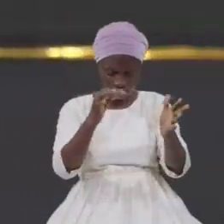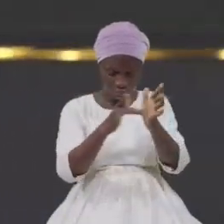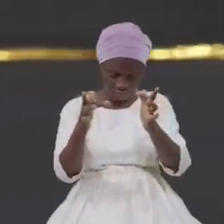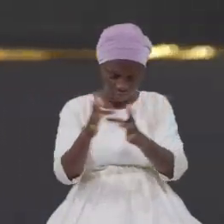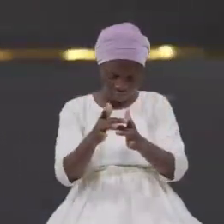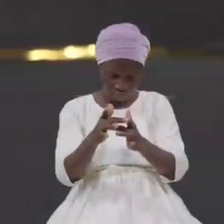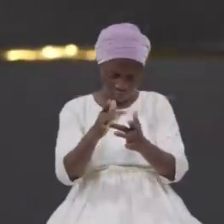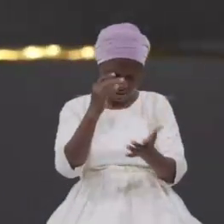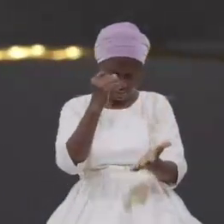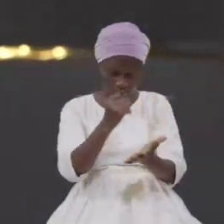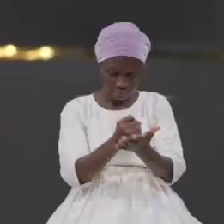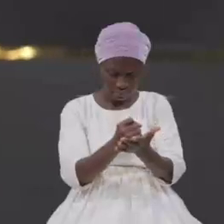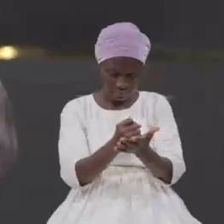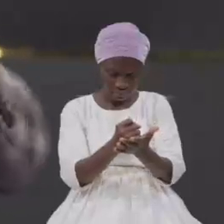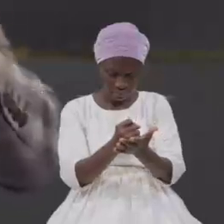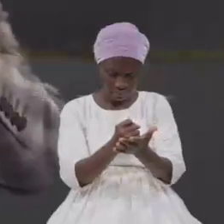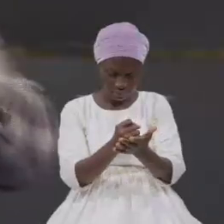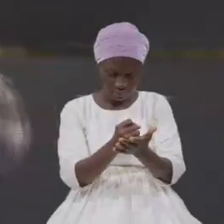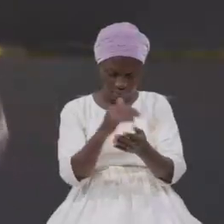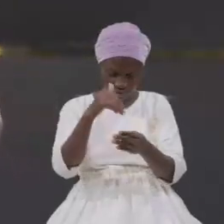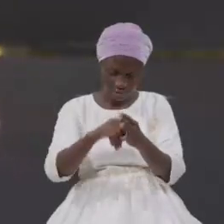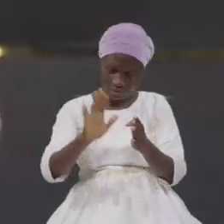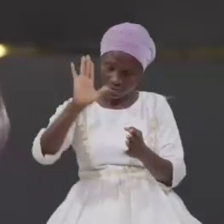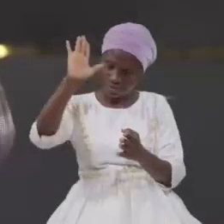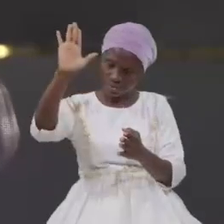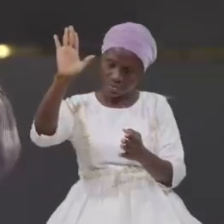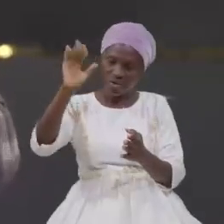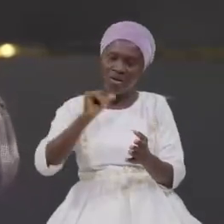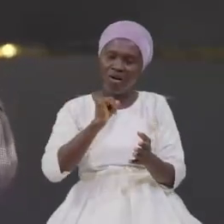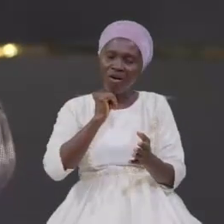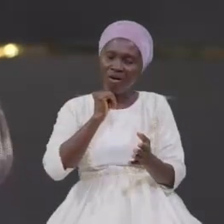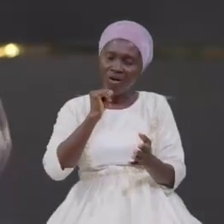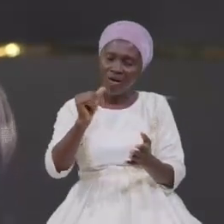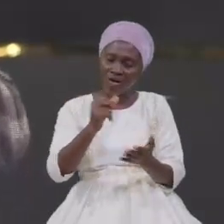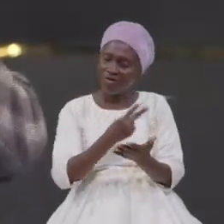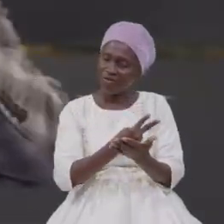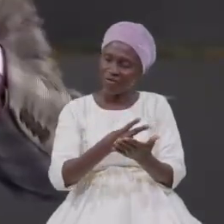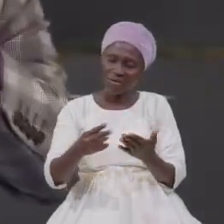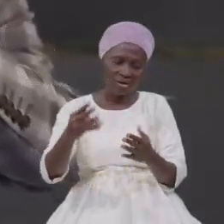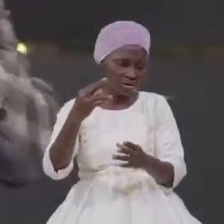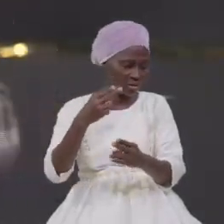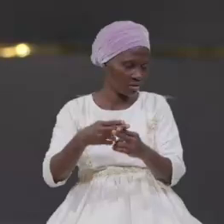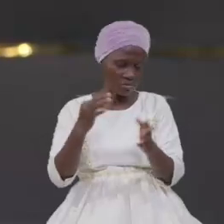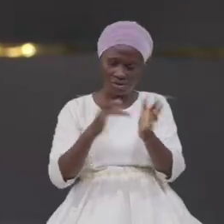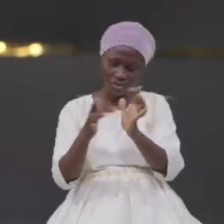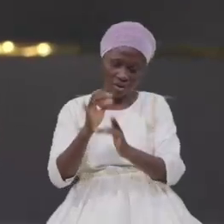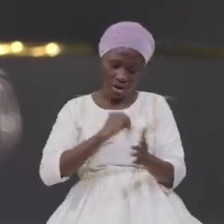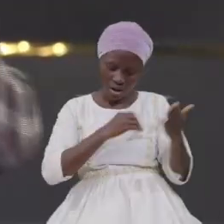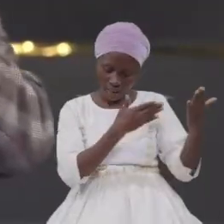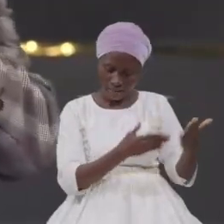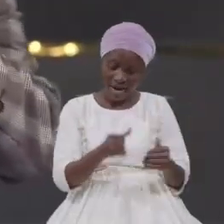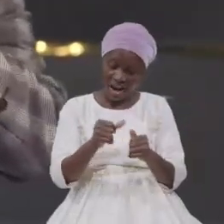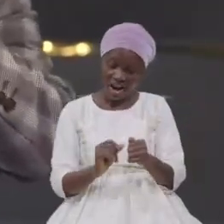Jesus, in the unfailing name of Jesus, I bring everyone here before